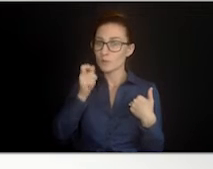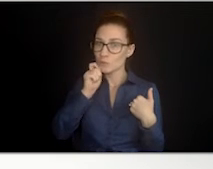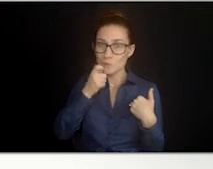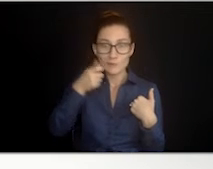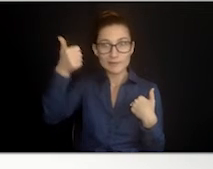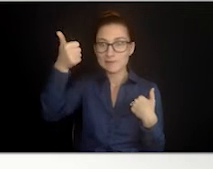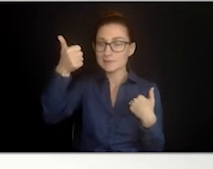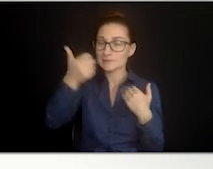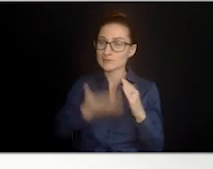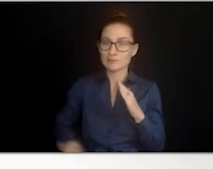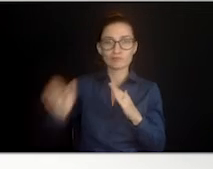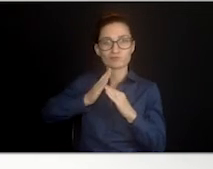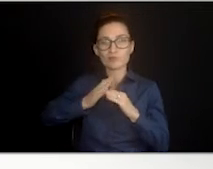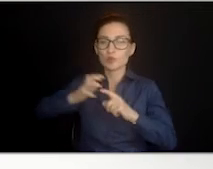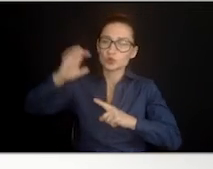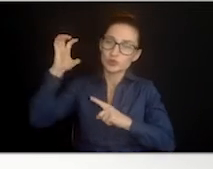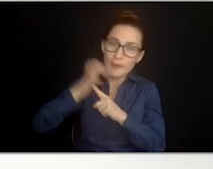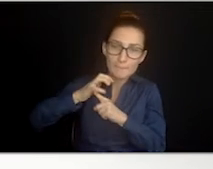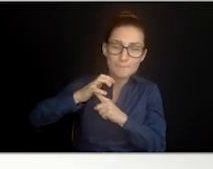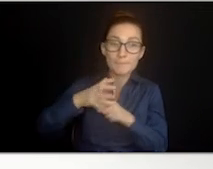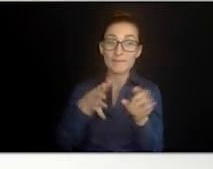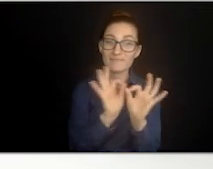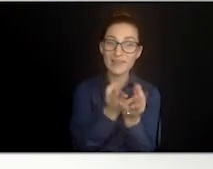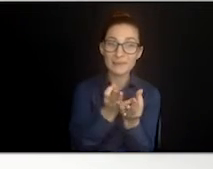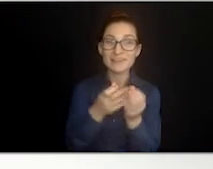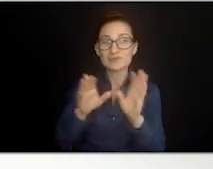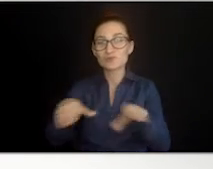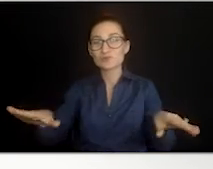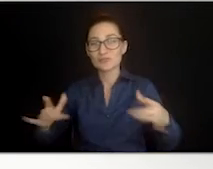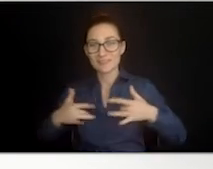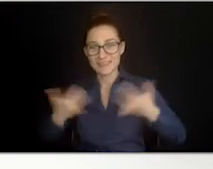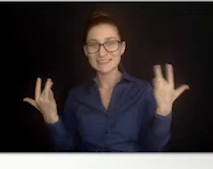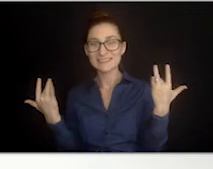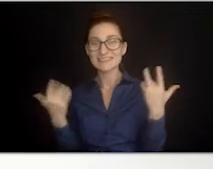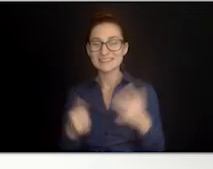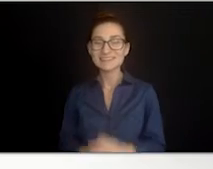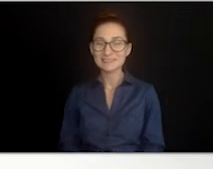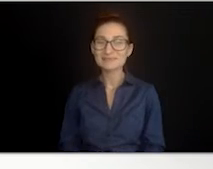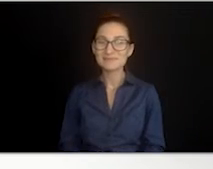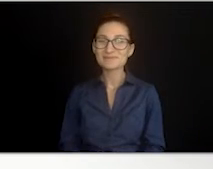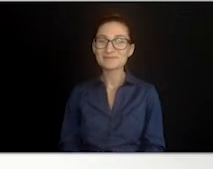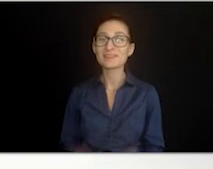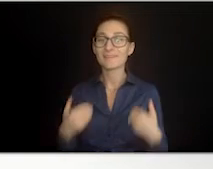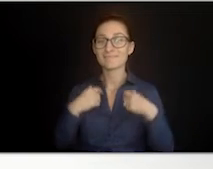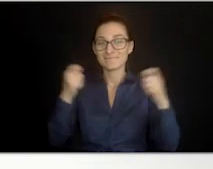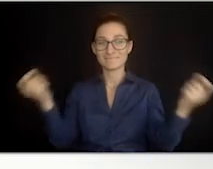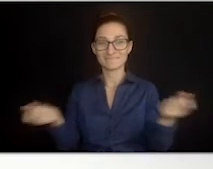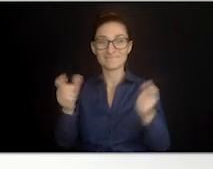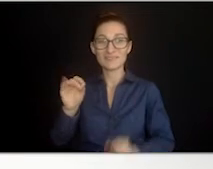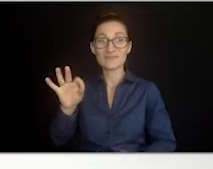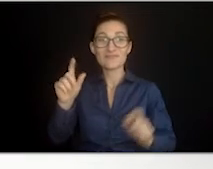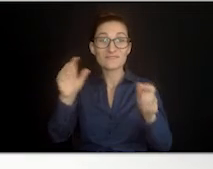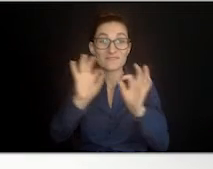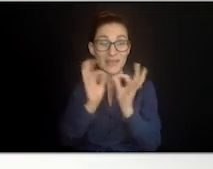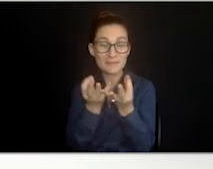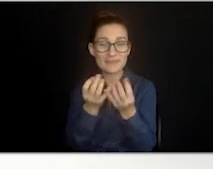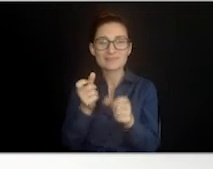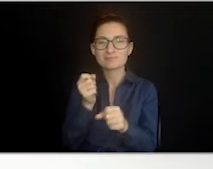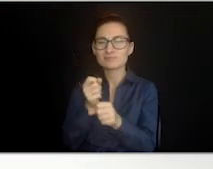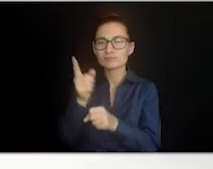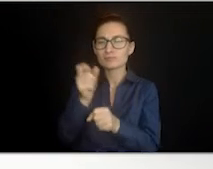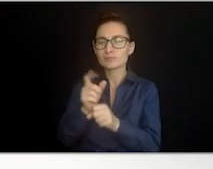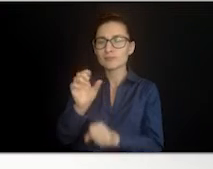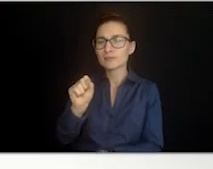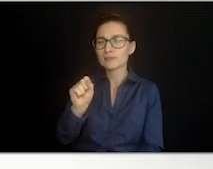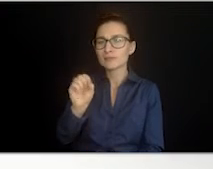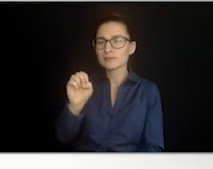ever family and children events. So we have a festival of families every year in